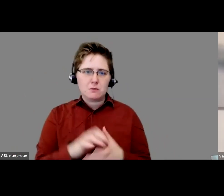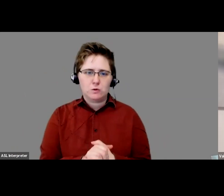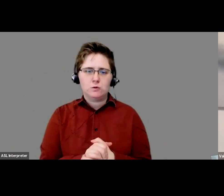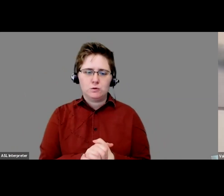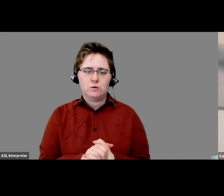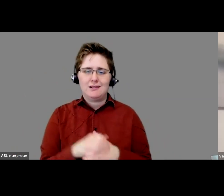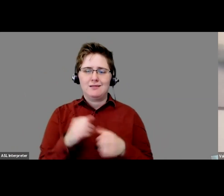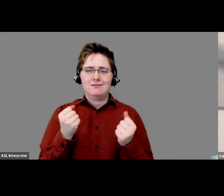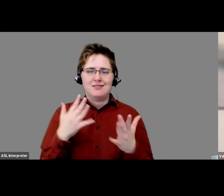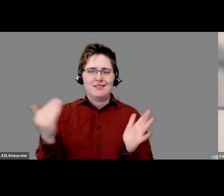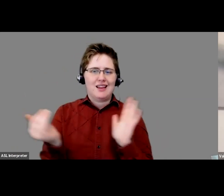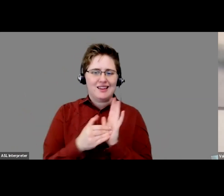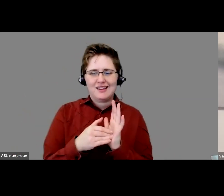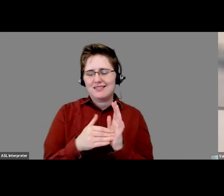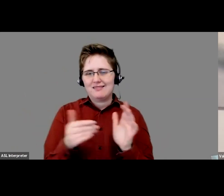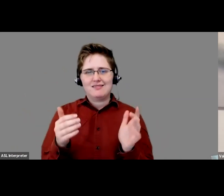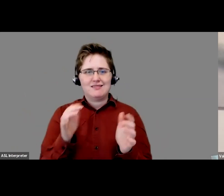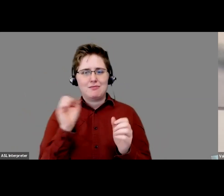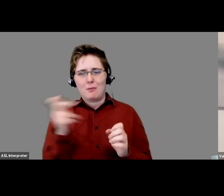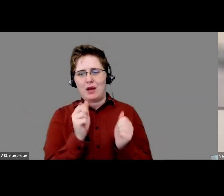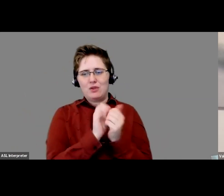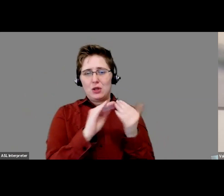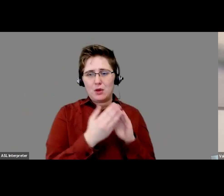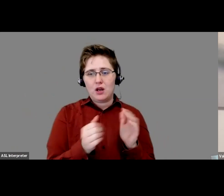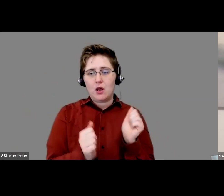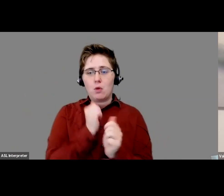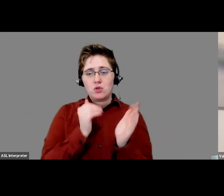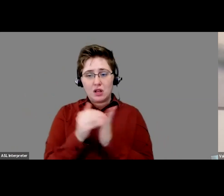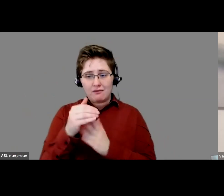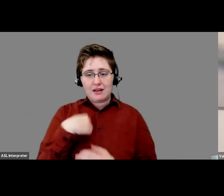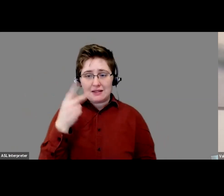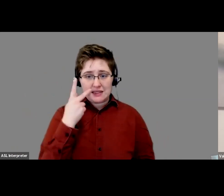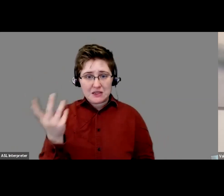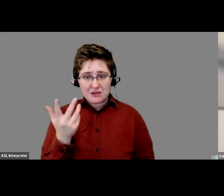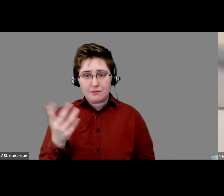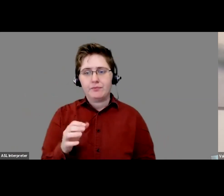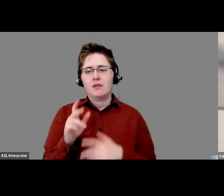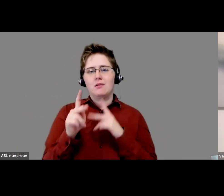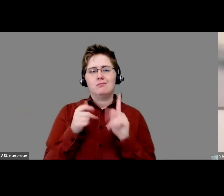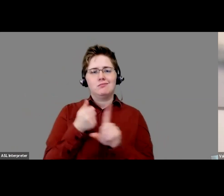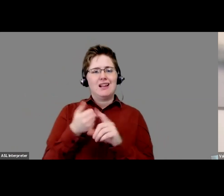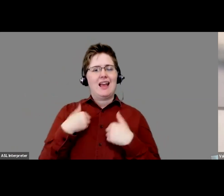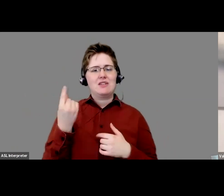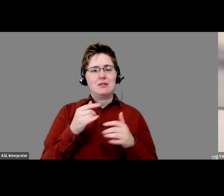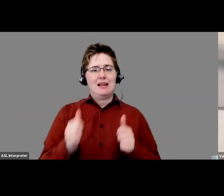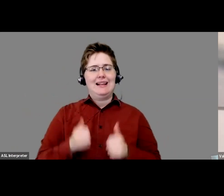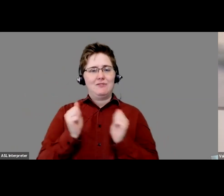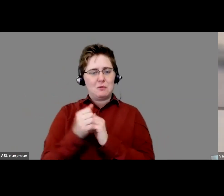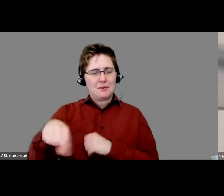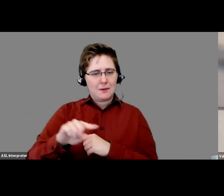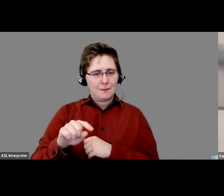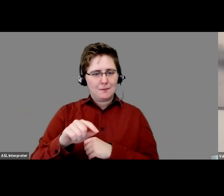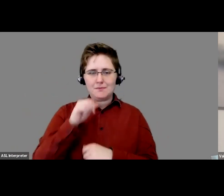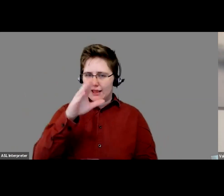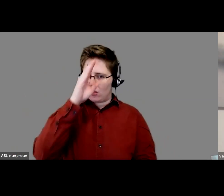lot kind of goes back again to that community. I think the most frequent thing I've seen is people having somebody who's staying with them that isn't their